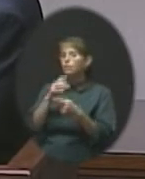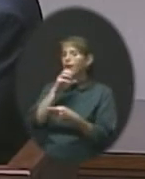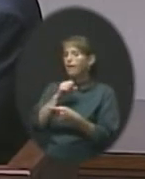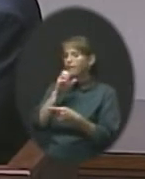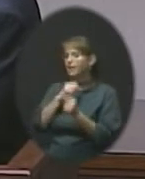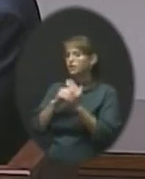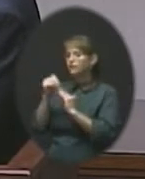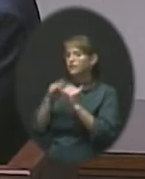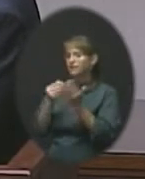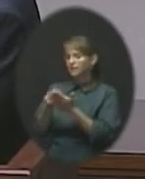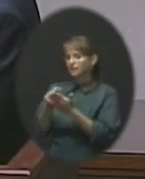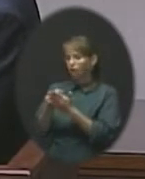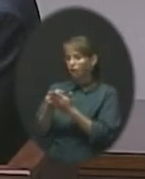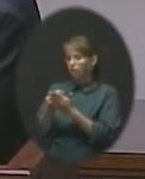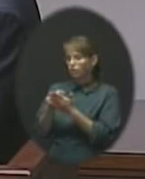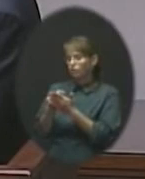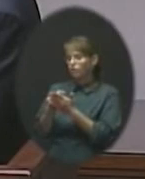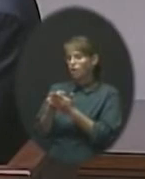dollars within